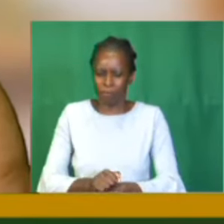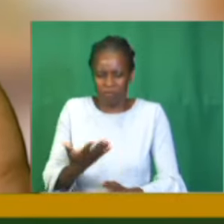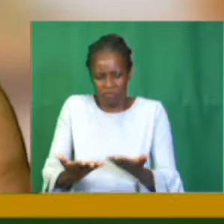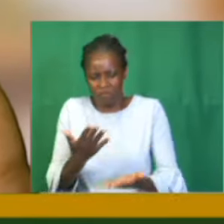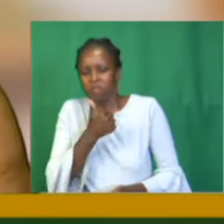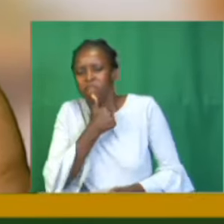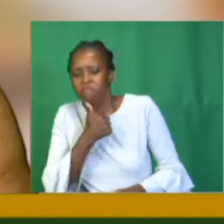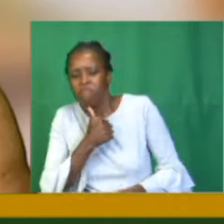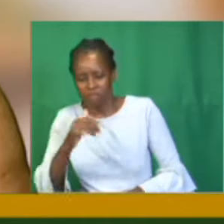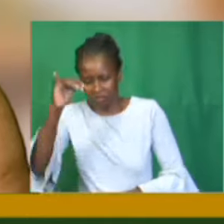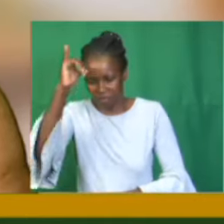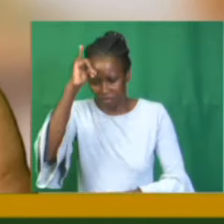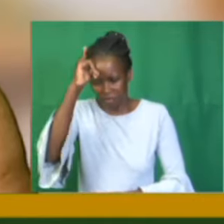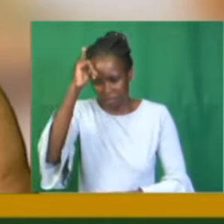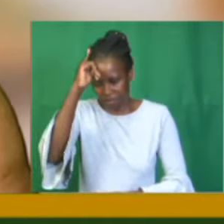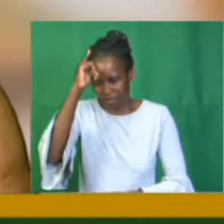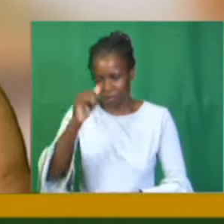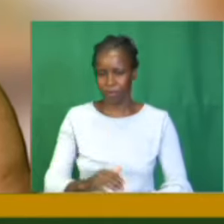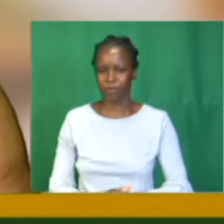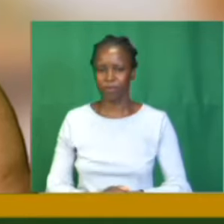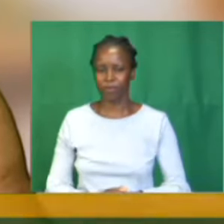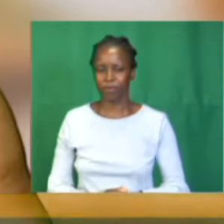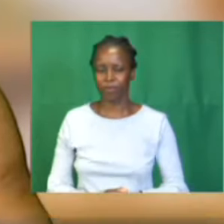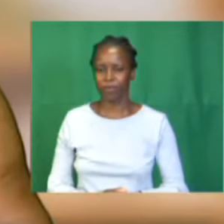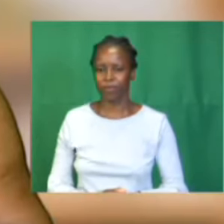skills that are attached with that type of reading.